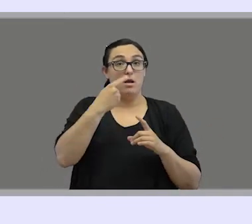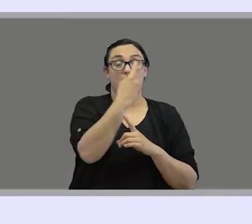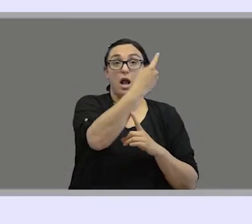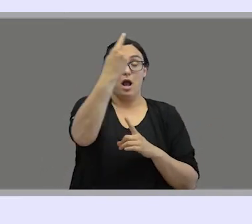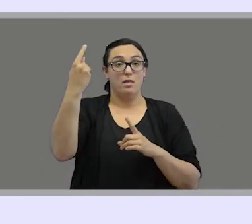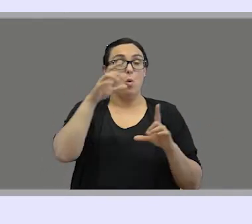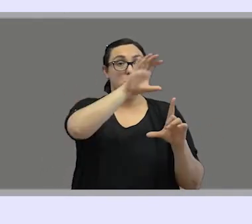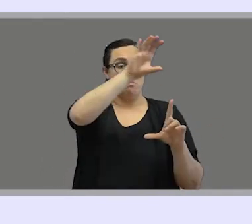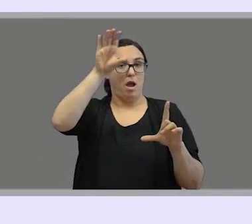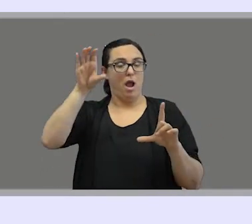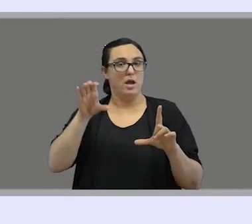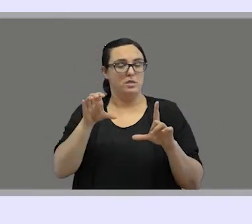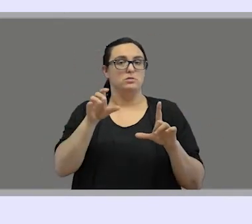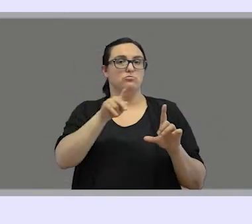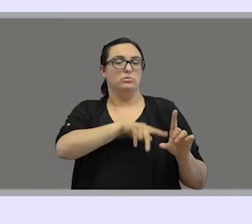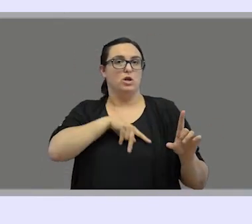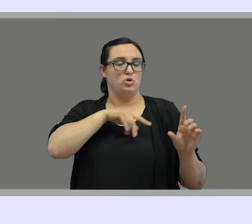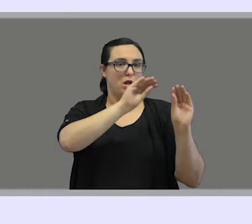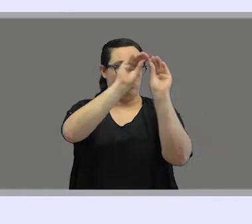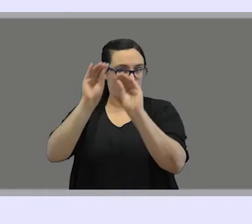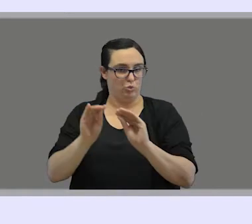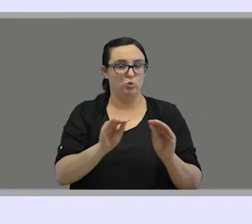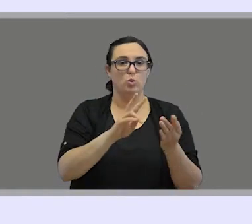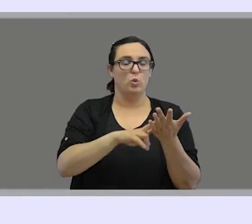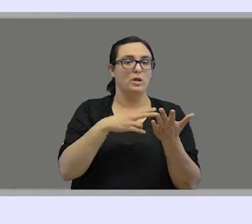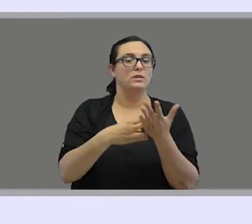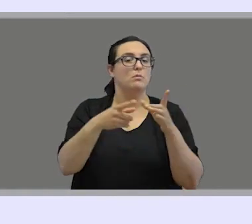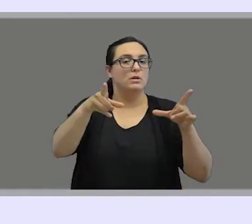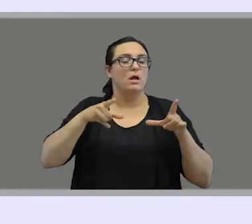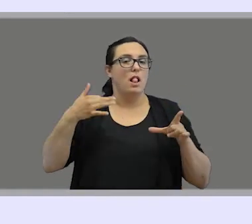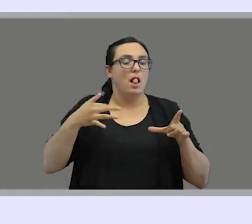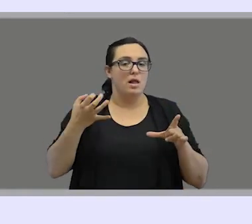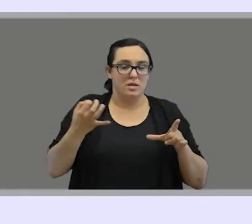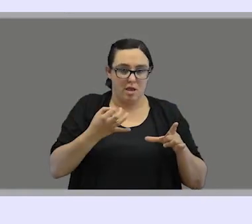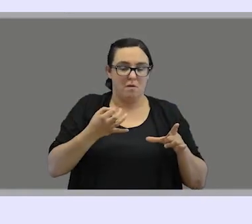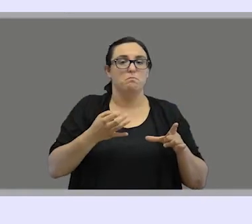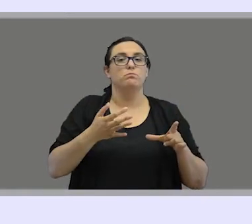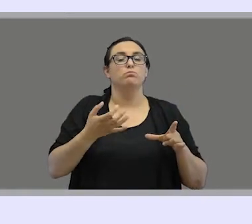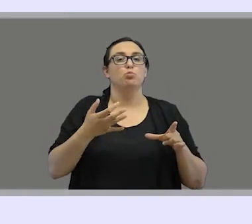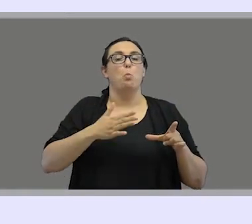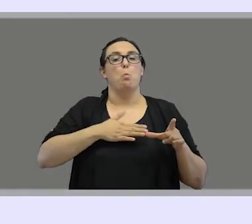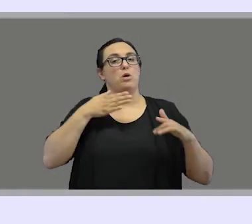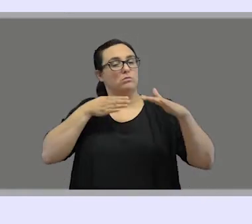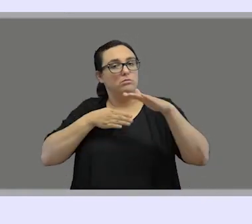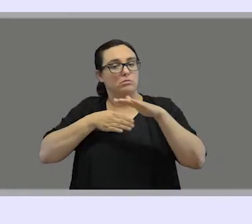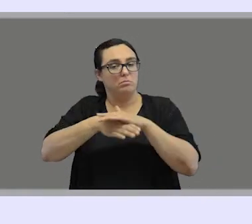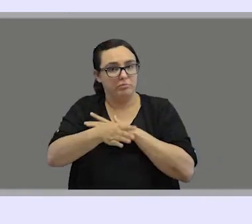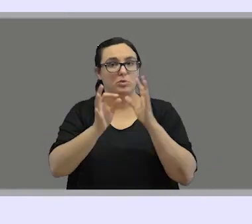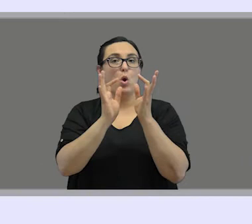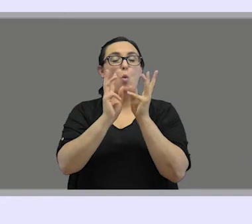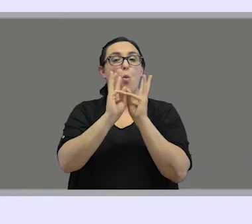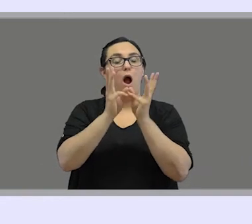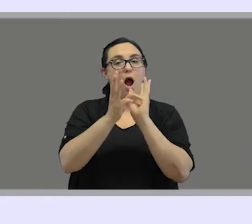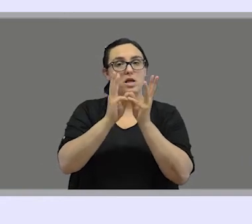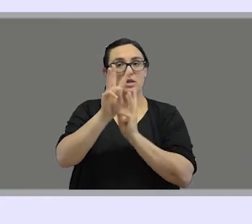qualification that your national sign language interpreters should have, you can access the